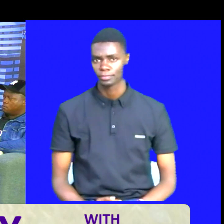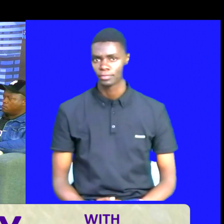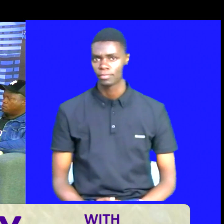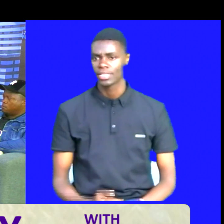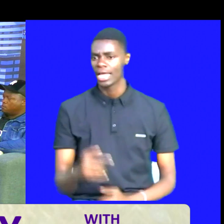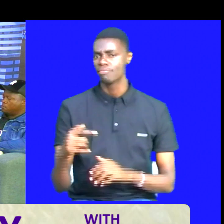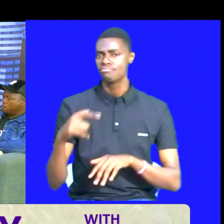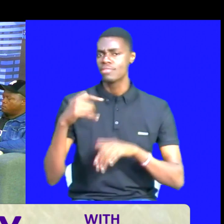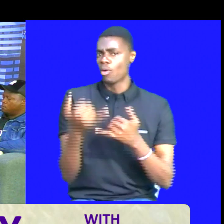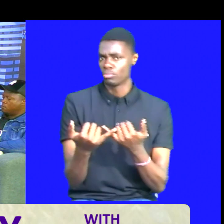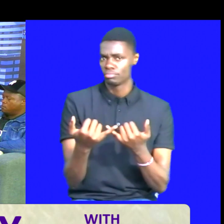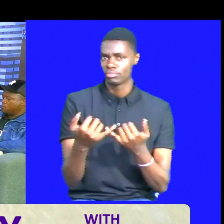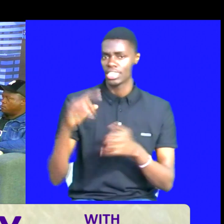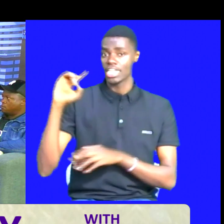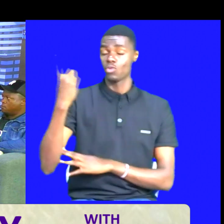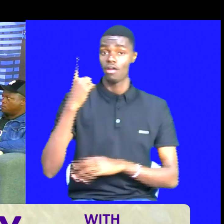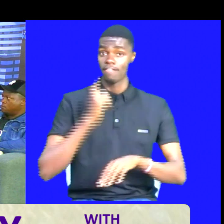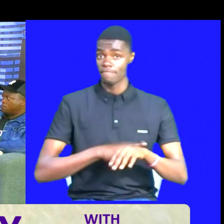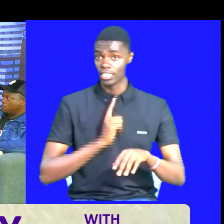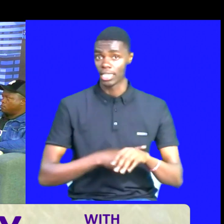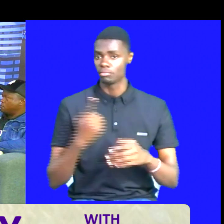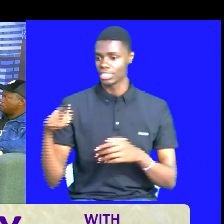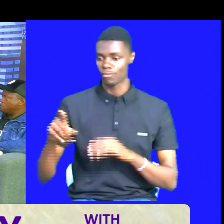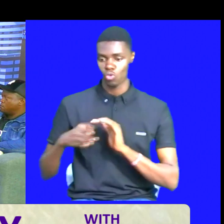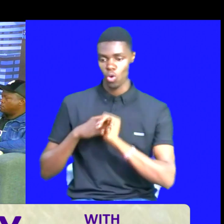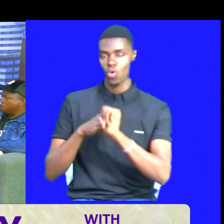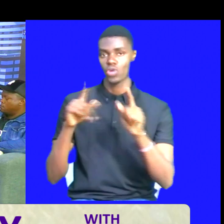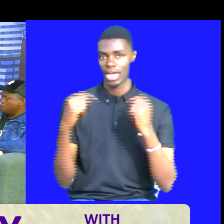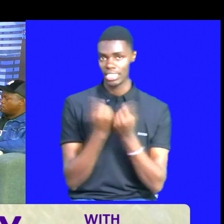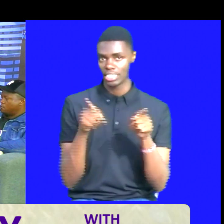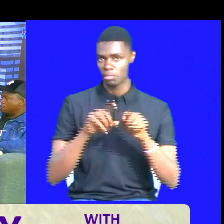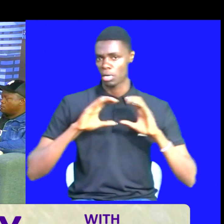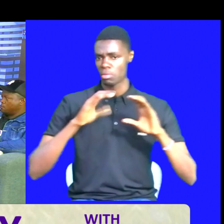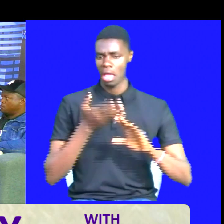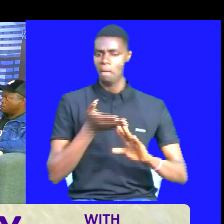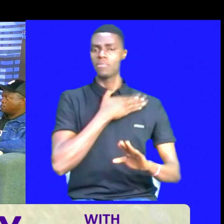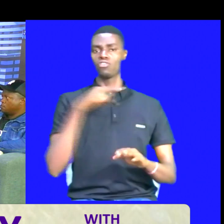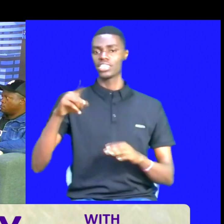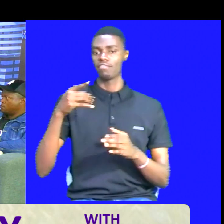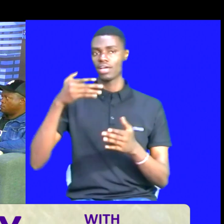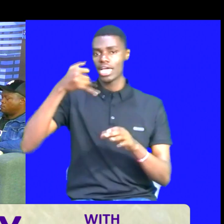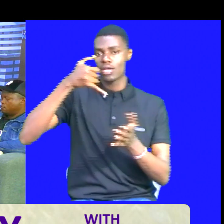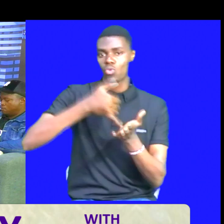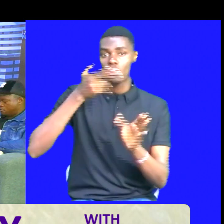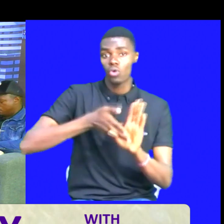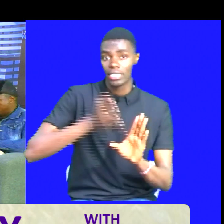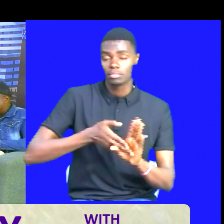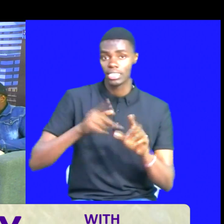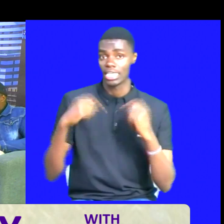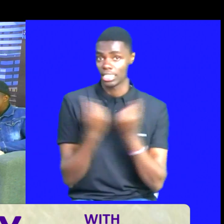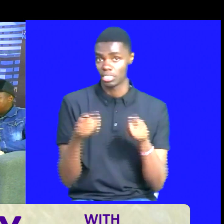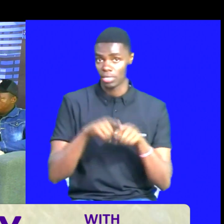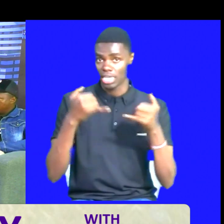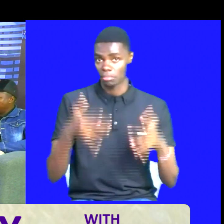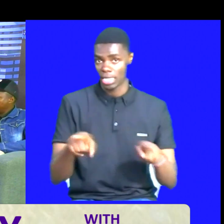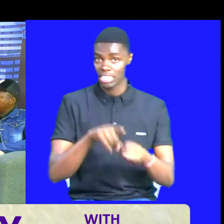you this time around, it was the first time you were guiding the team as the coach, because before ulikuwa part of the team as a player. Yes. Sindio? Yes. Also as